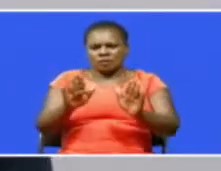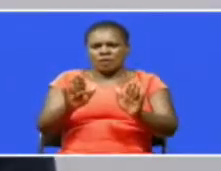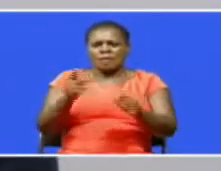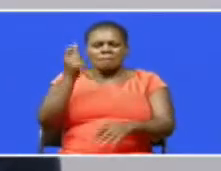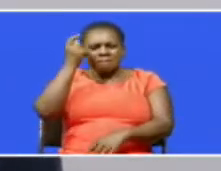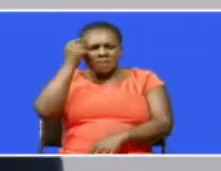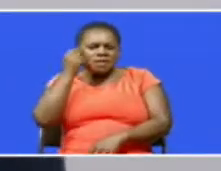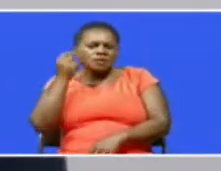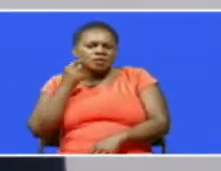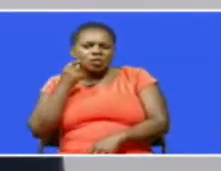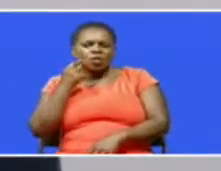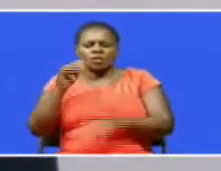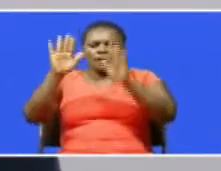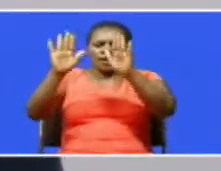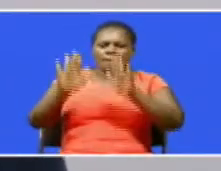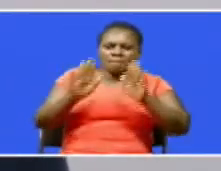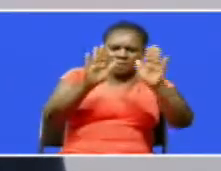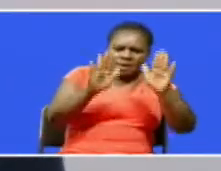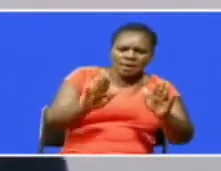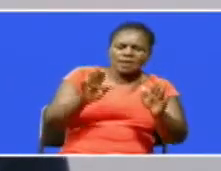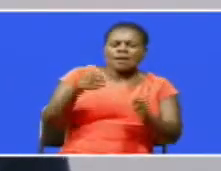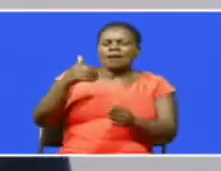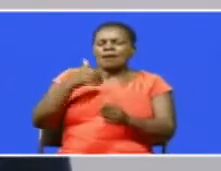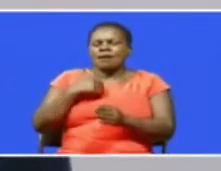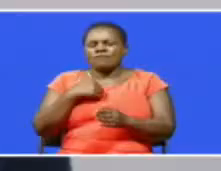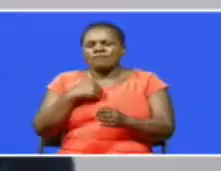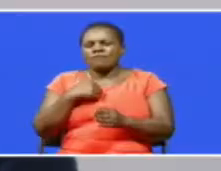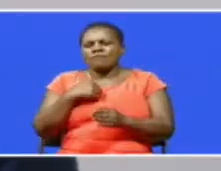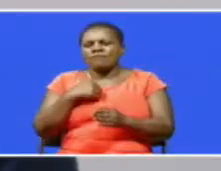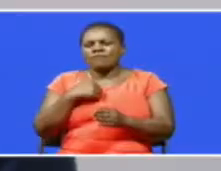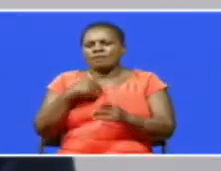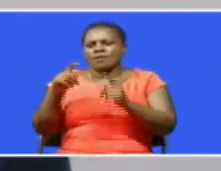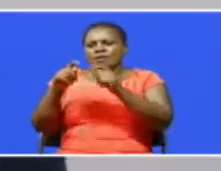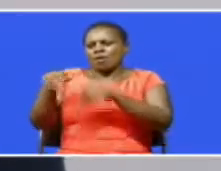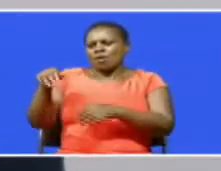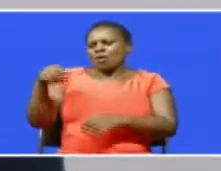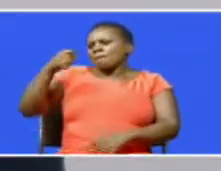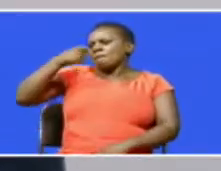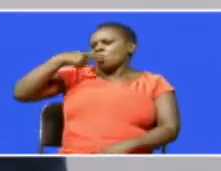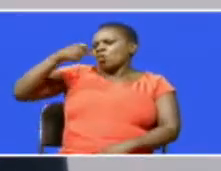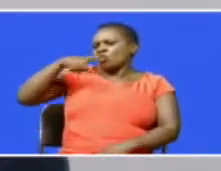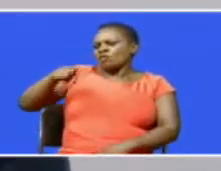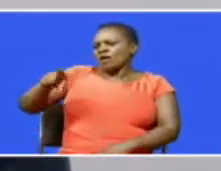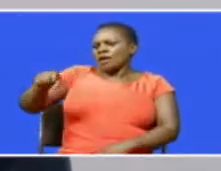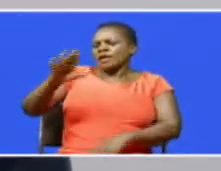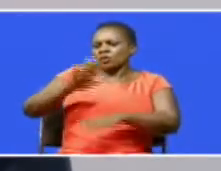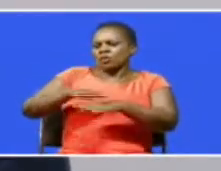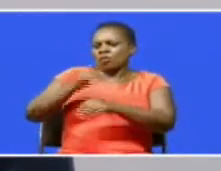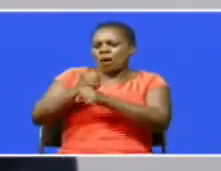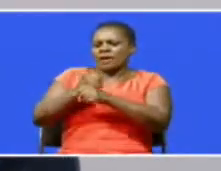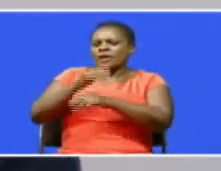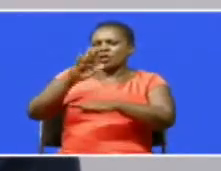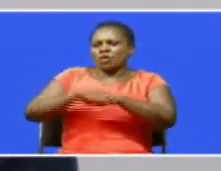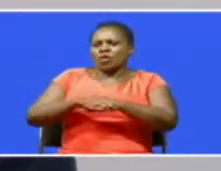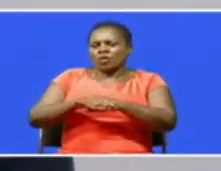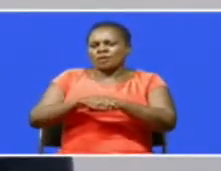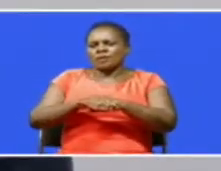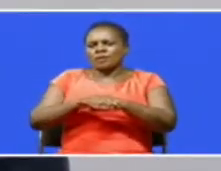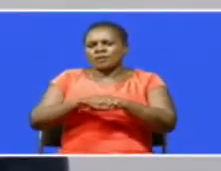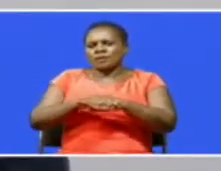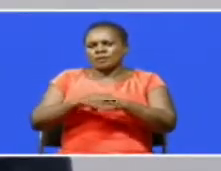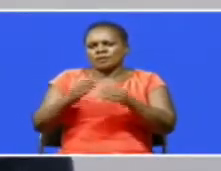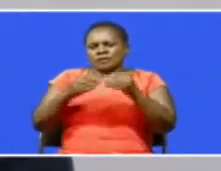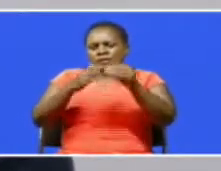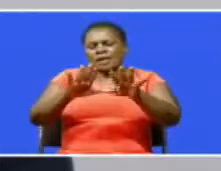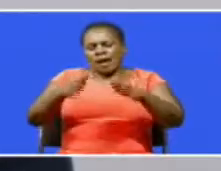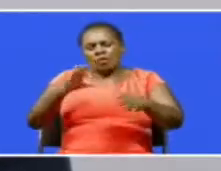measles campaigns. We still have a type of polio virus that we're still working on. And so I've been talking to leaders